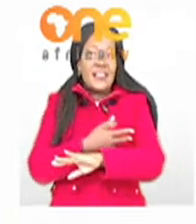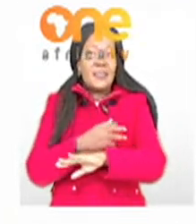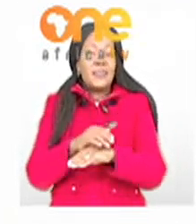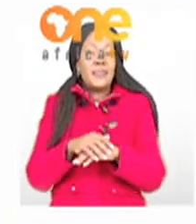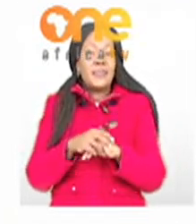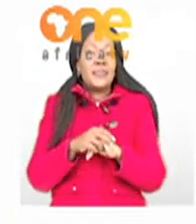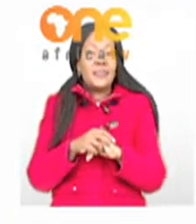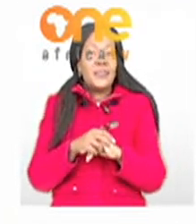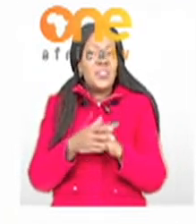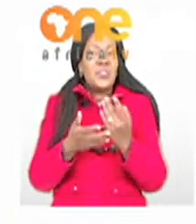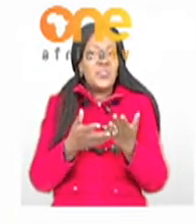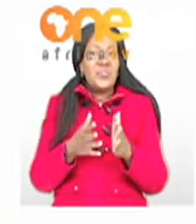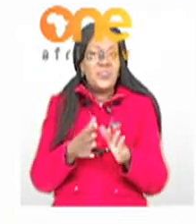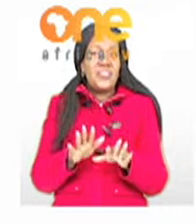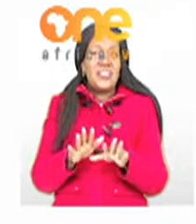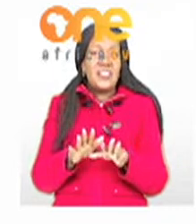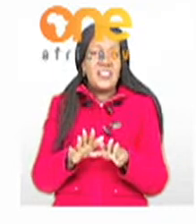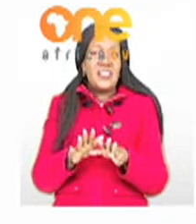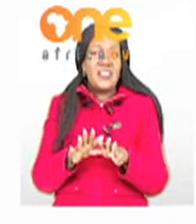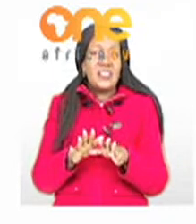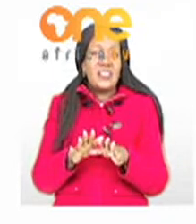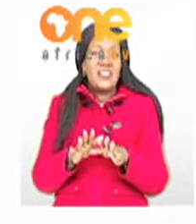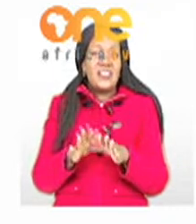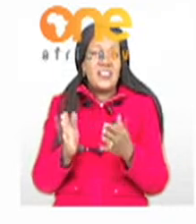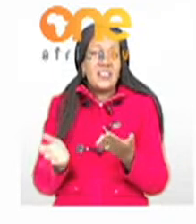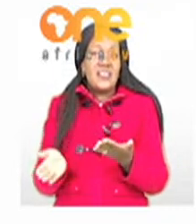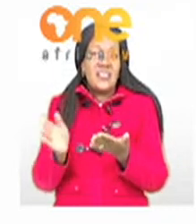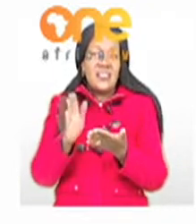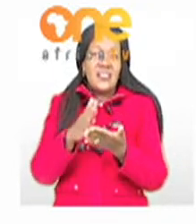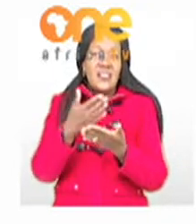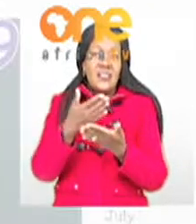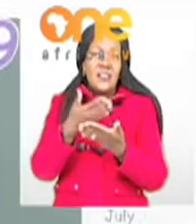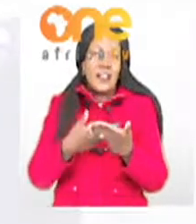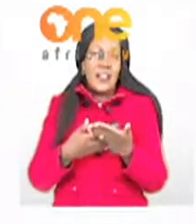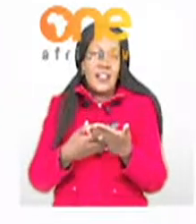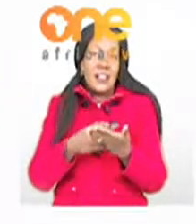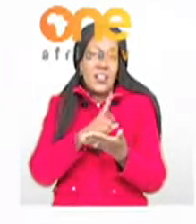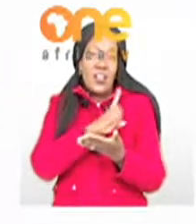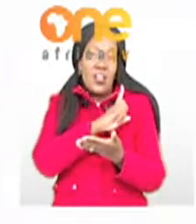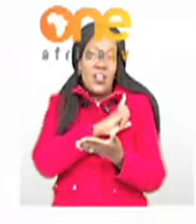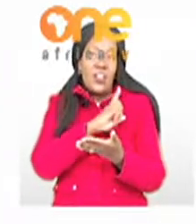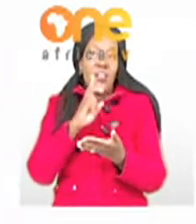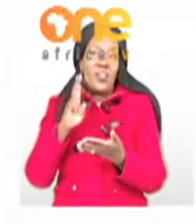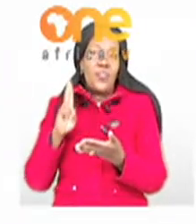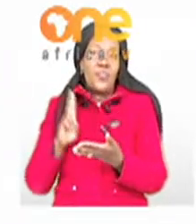Once you are done, we turn to page 12.